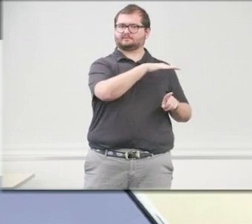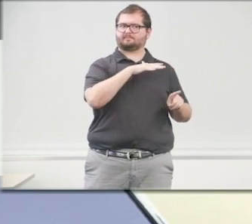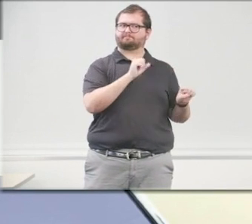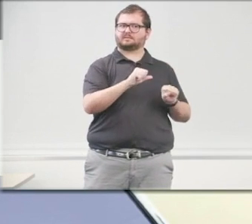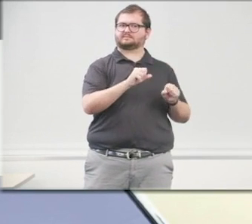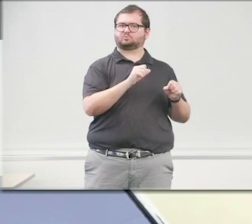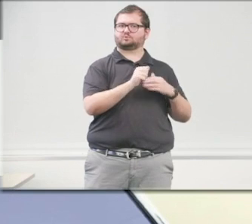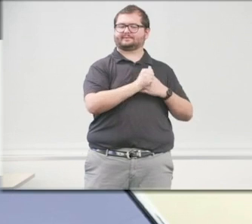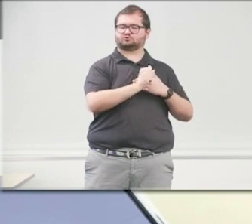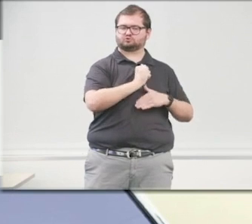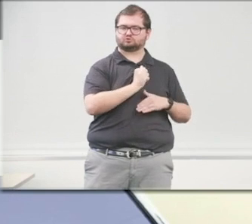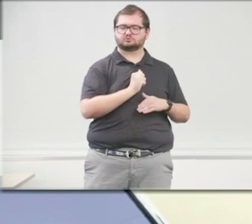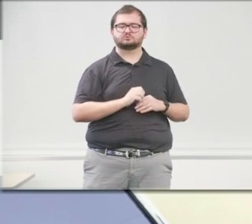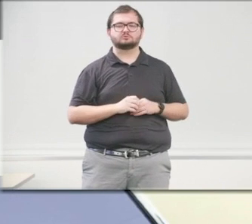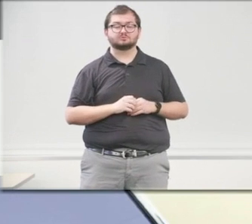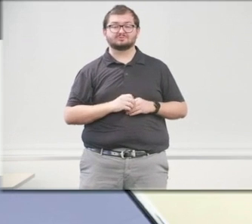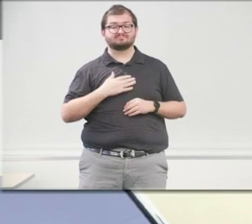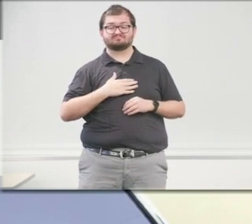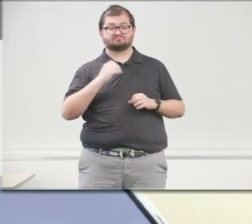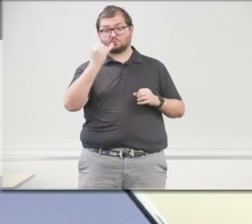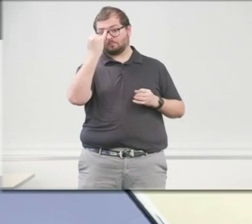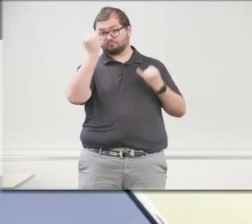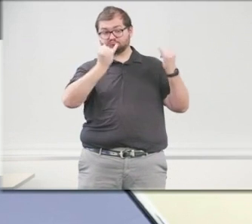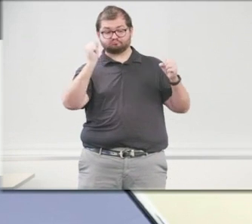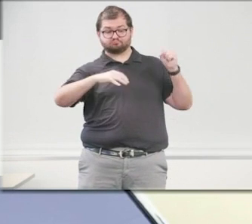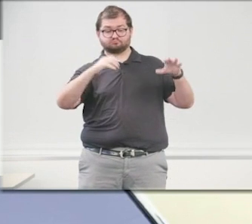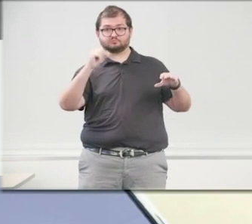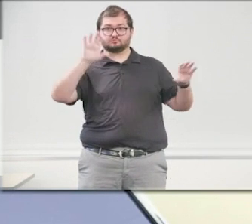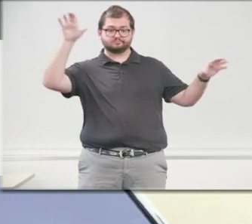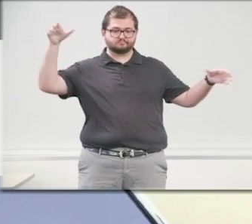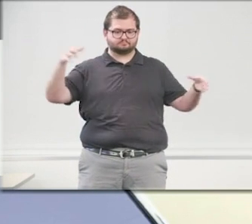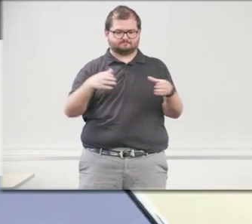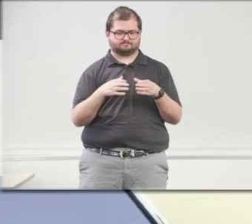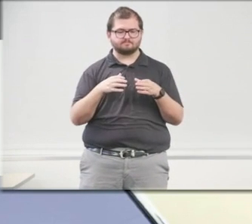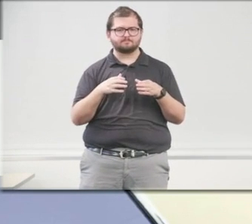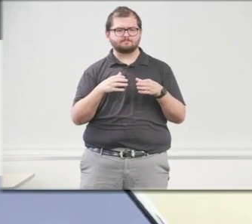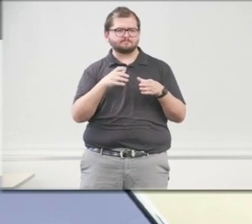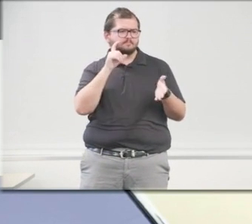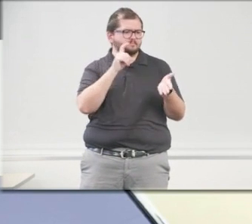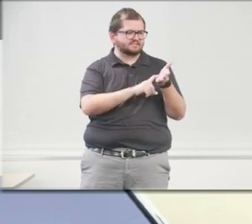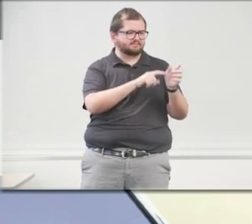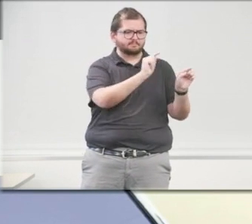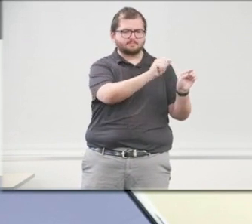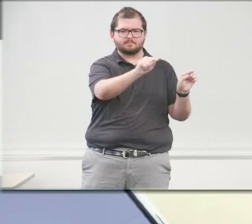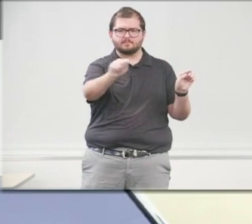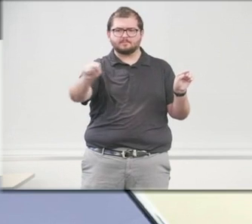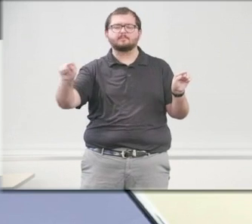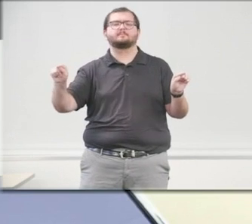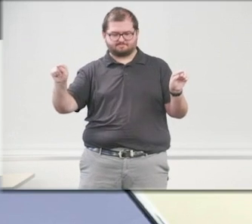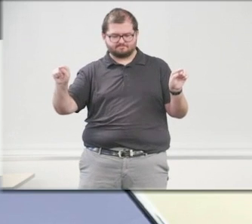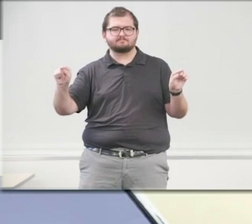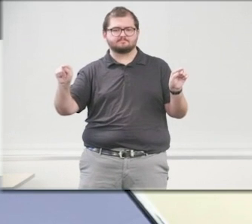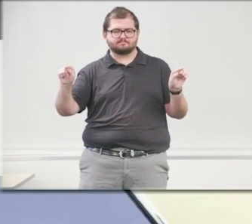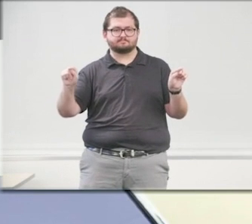wrong. So use those brainstorming sessions to identify those specific scenarios, and then consider both